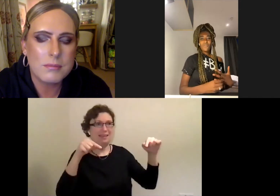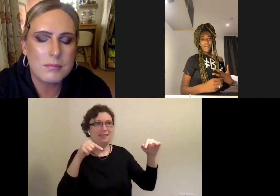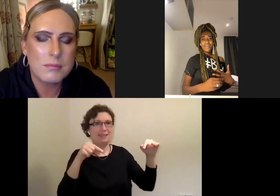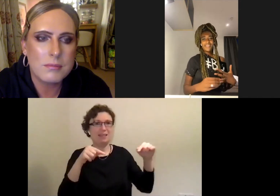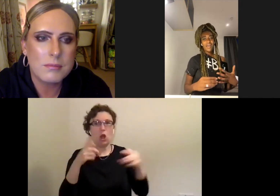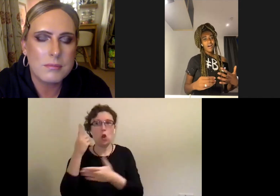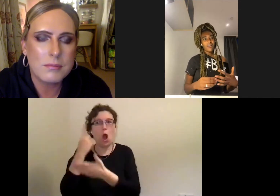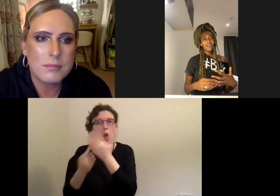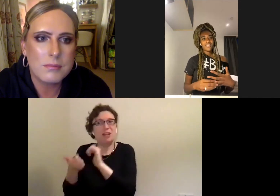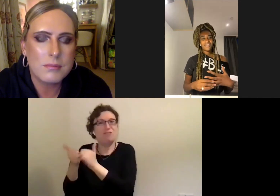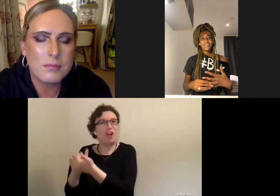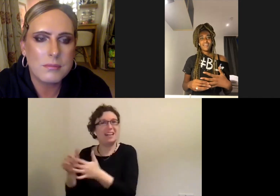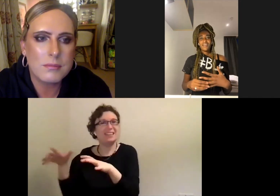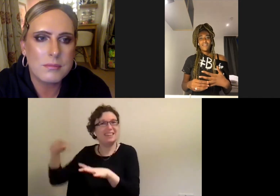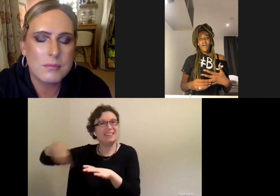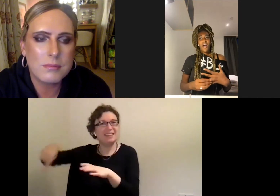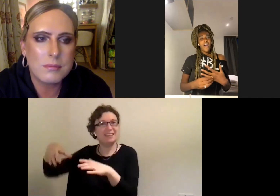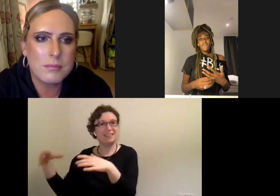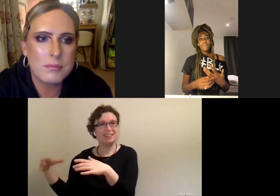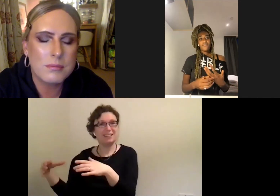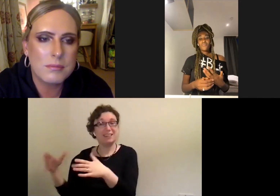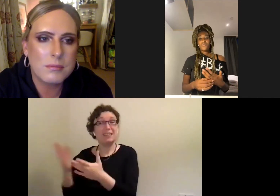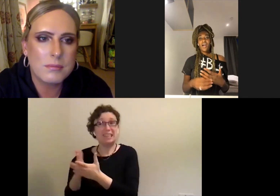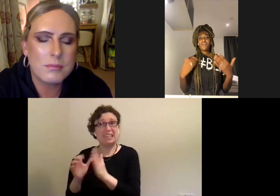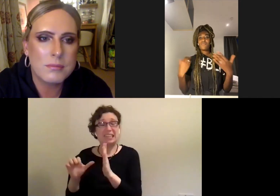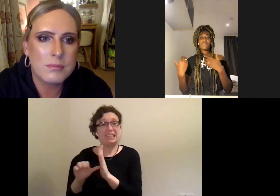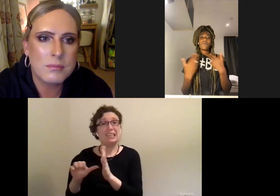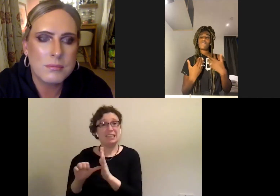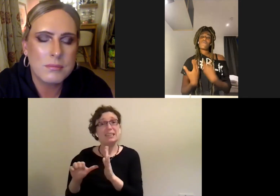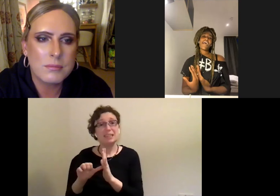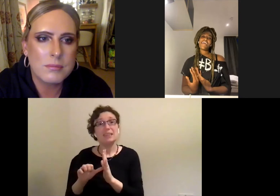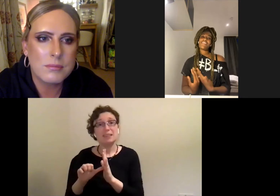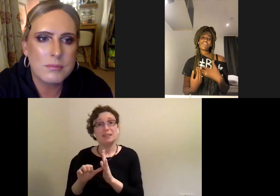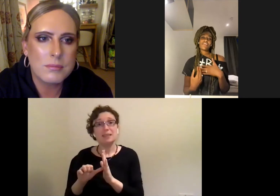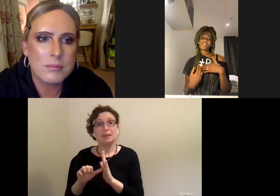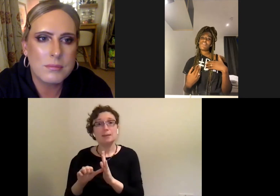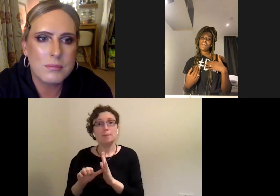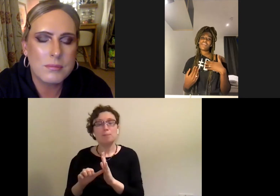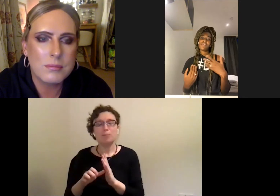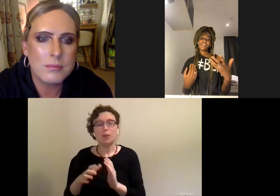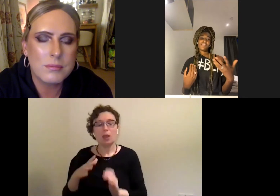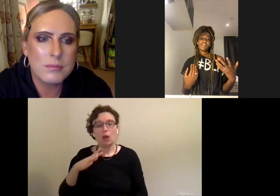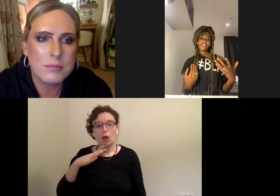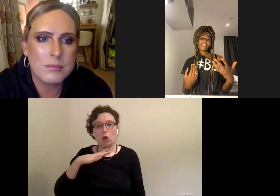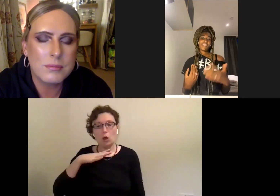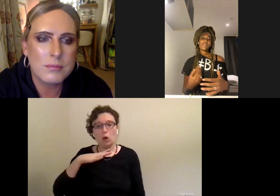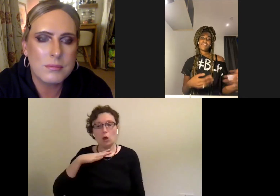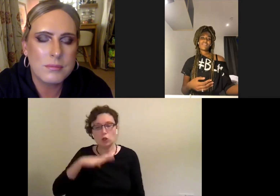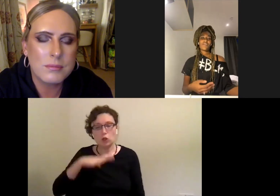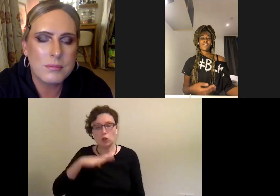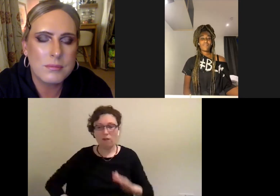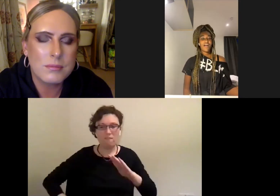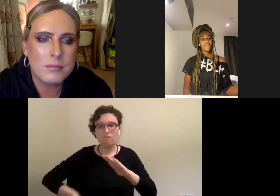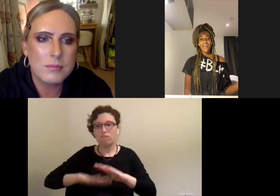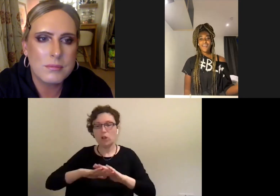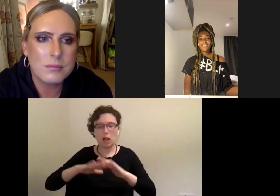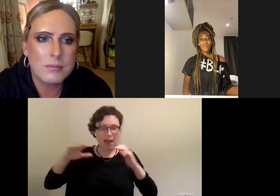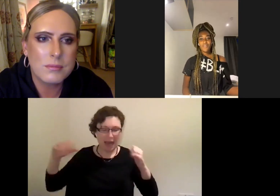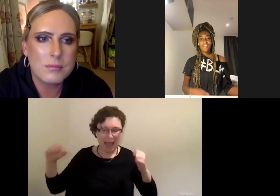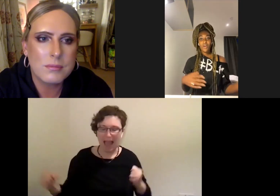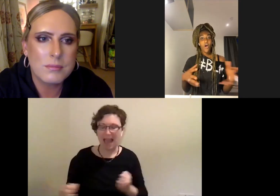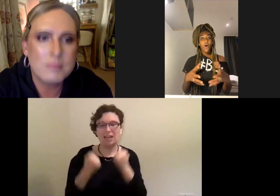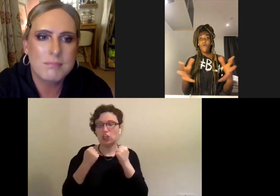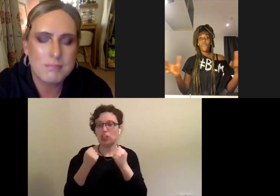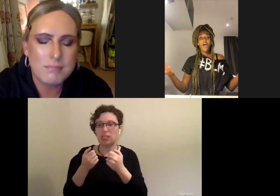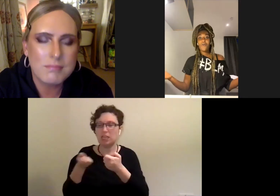Like, although it is hard, I don't want to put all my energy into trying to speak to my friends